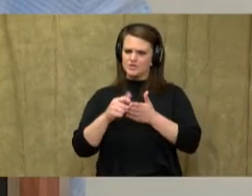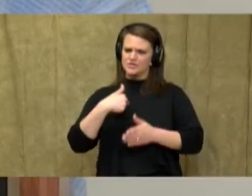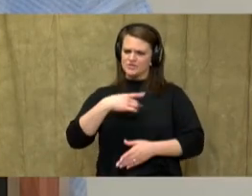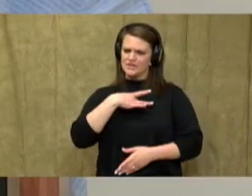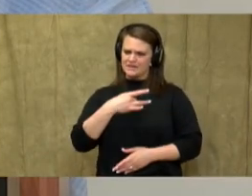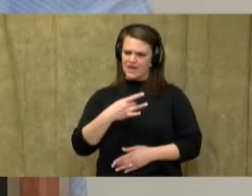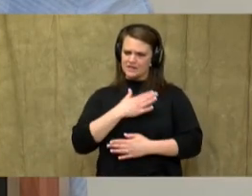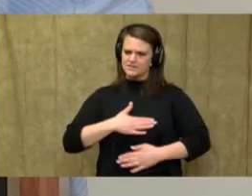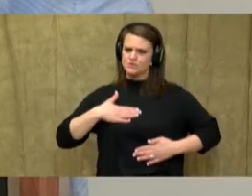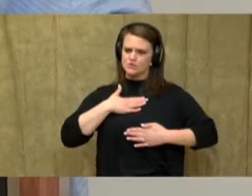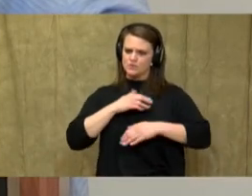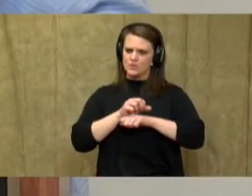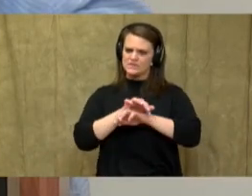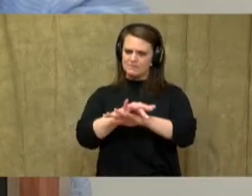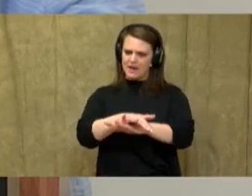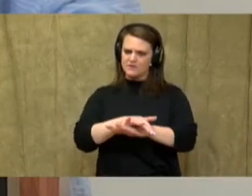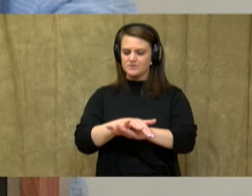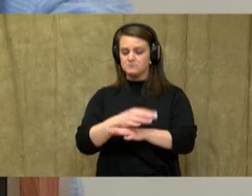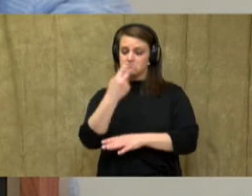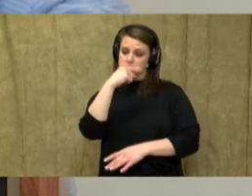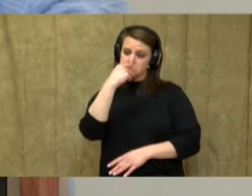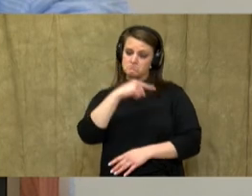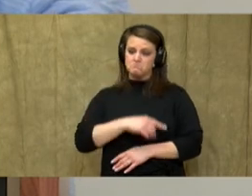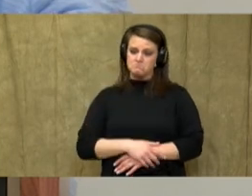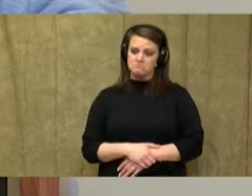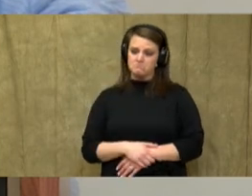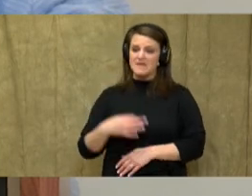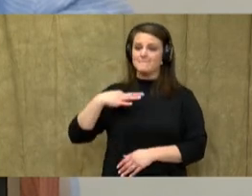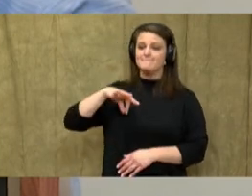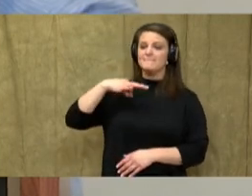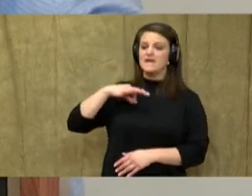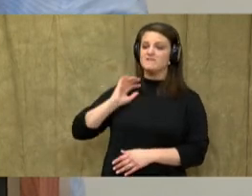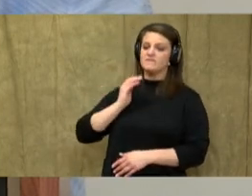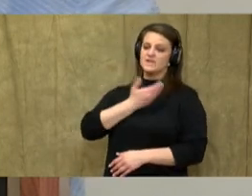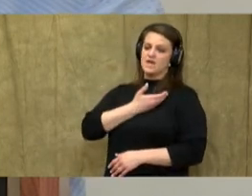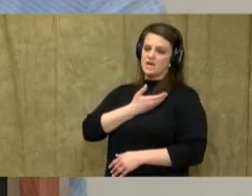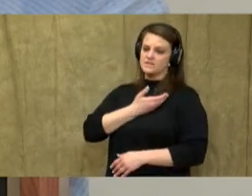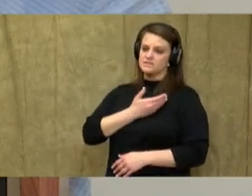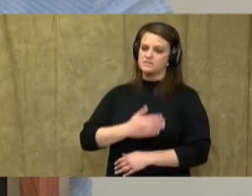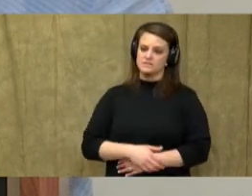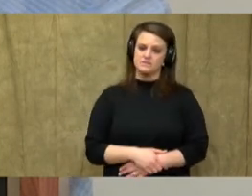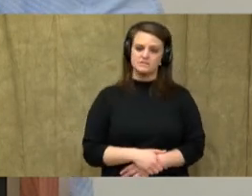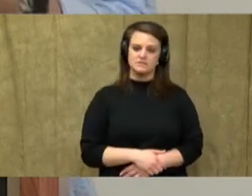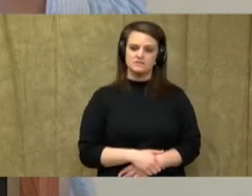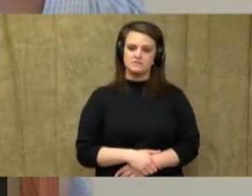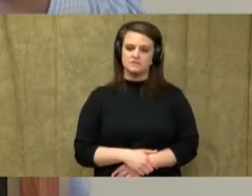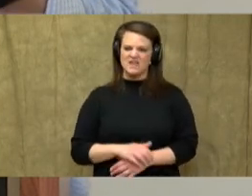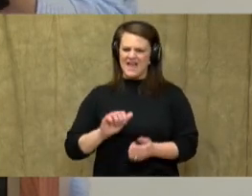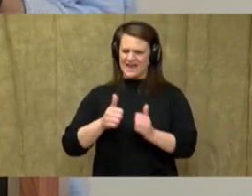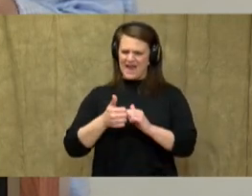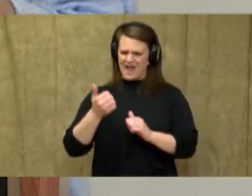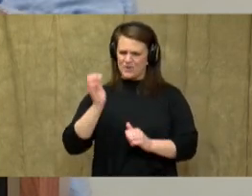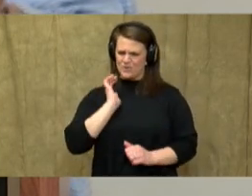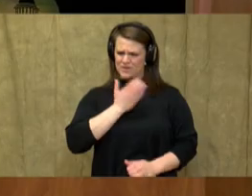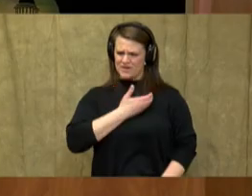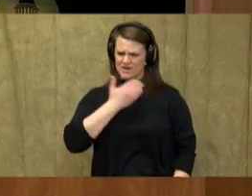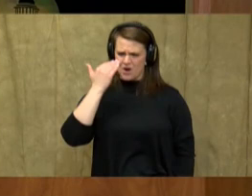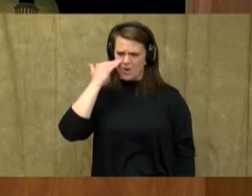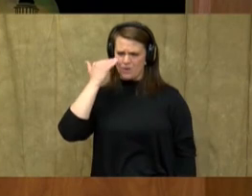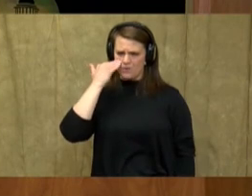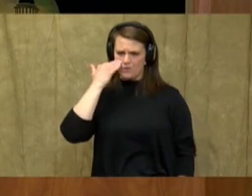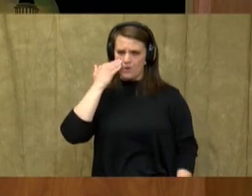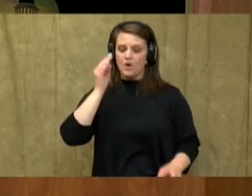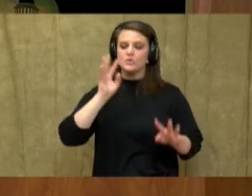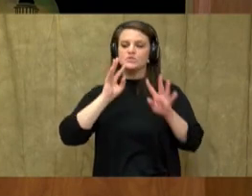them. I think she thought that they were beneficial. Bene being good. Okay? And how did we know? Well,